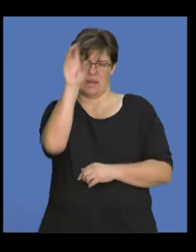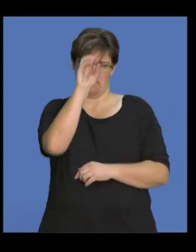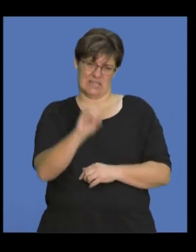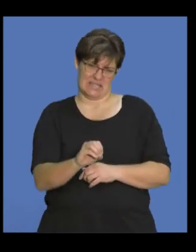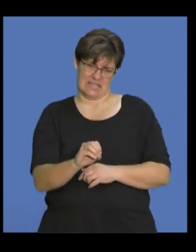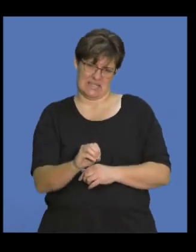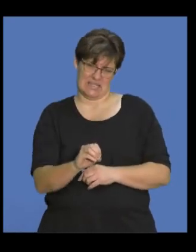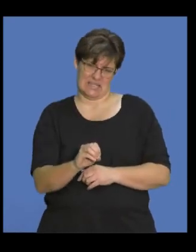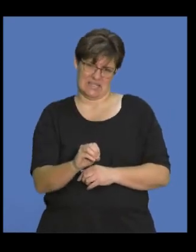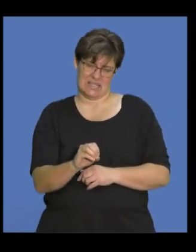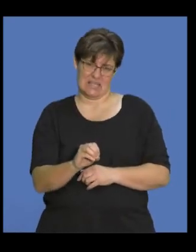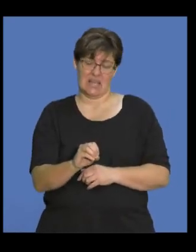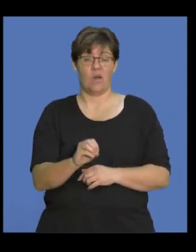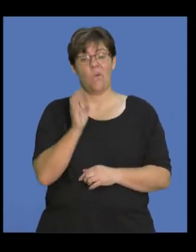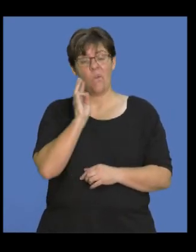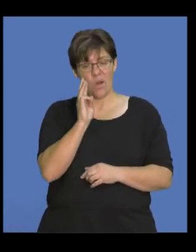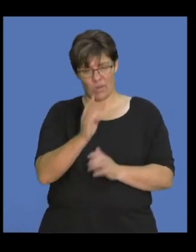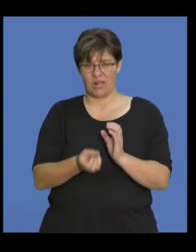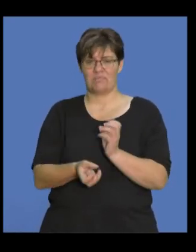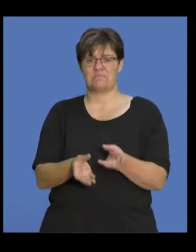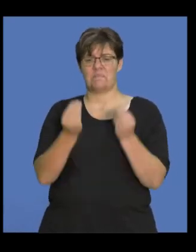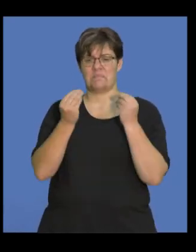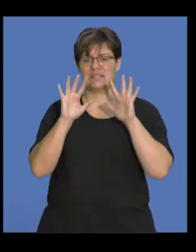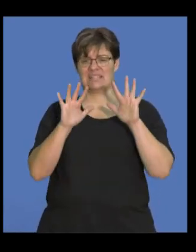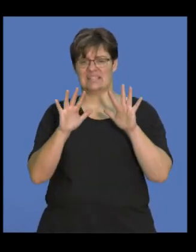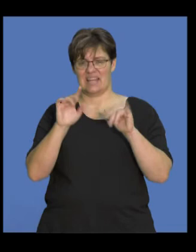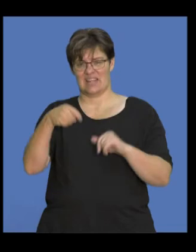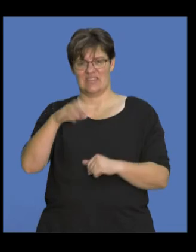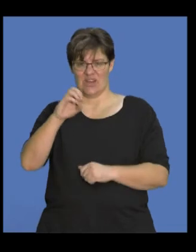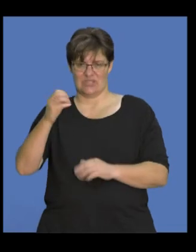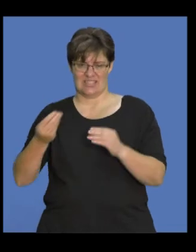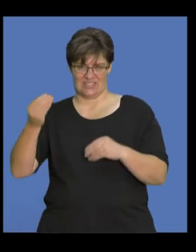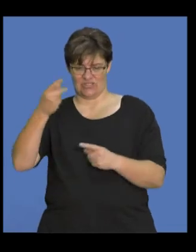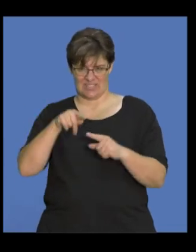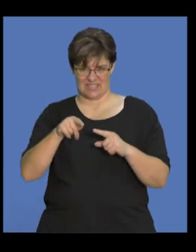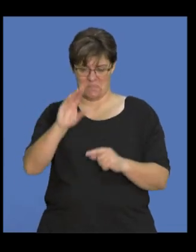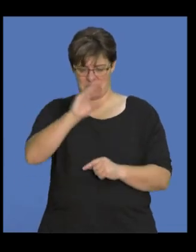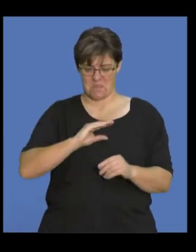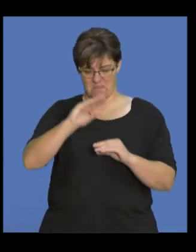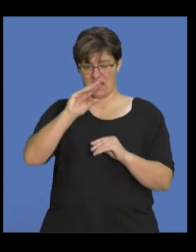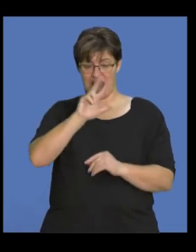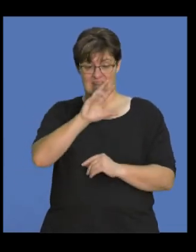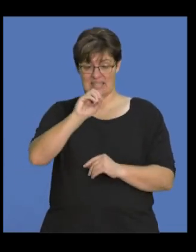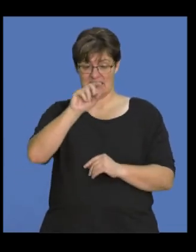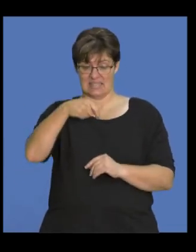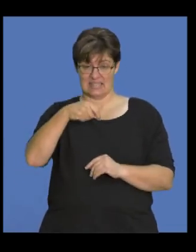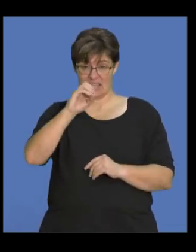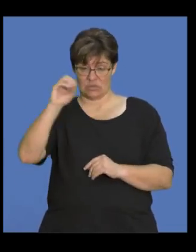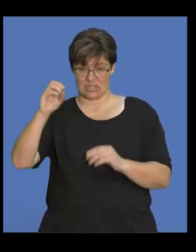maybe, and then it will definitely yield you that interest rate. So the interest is 6.07%.